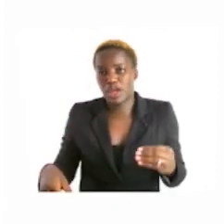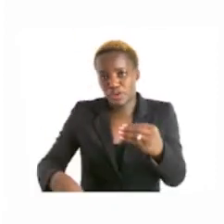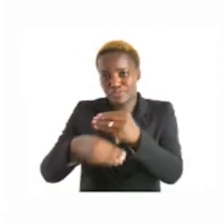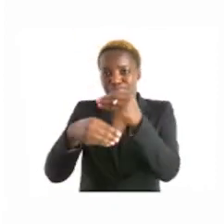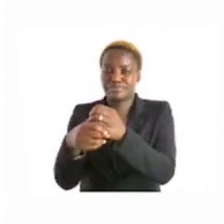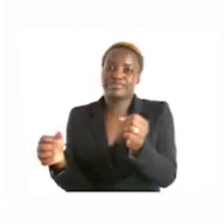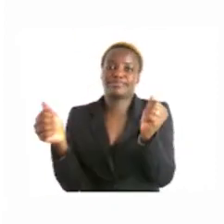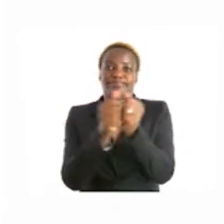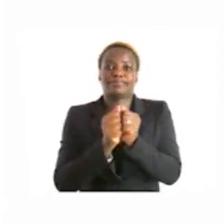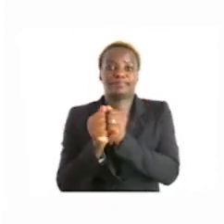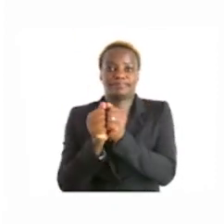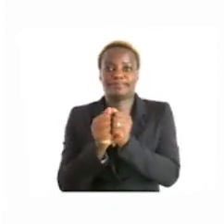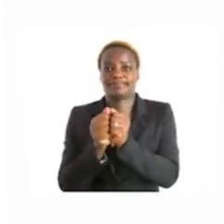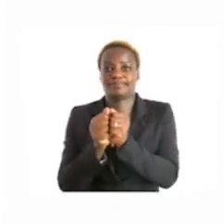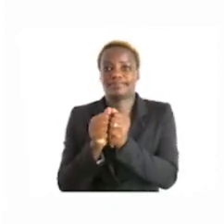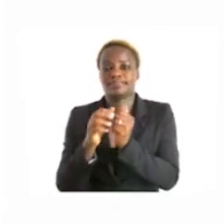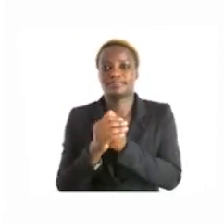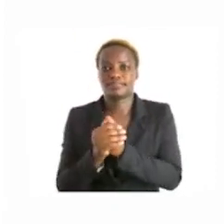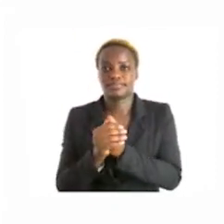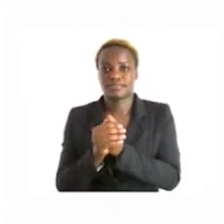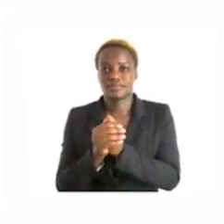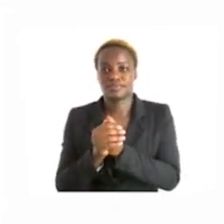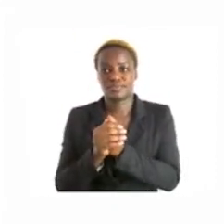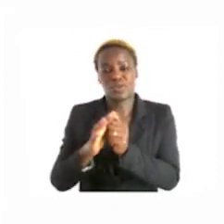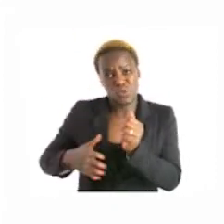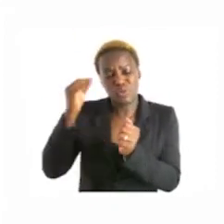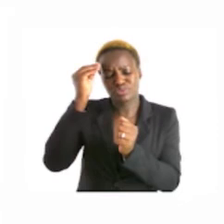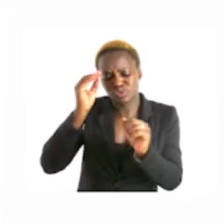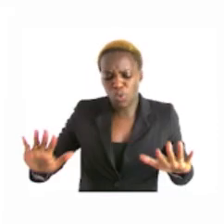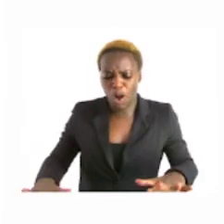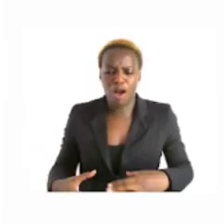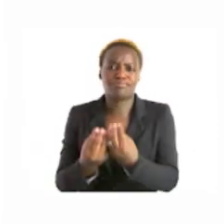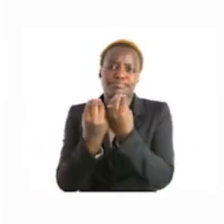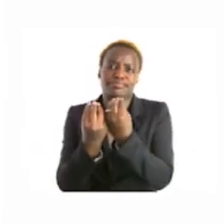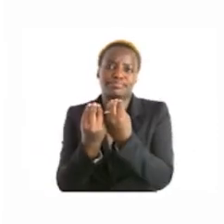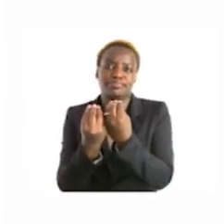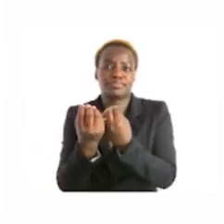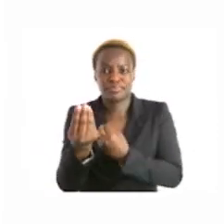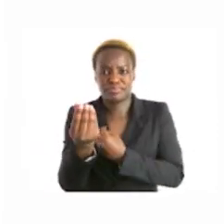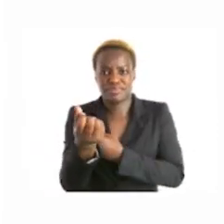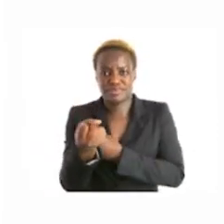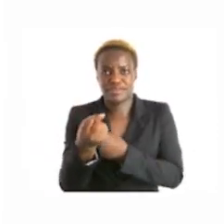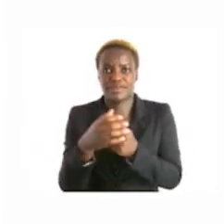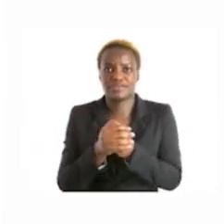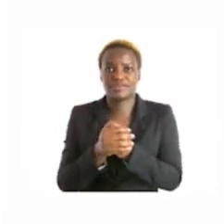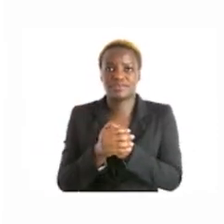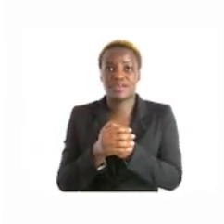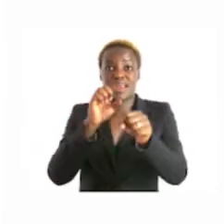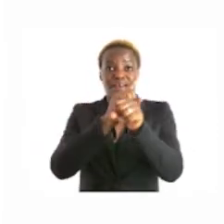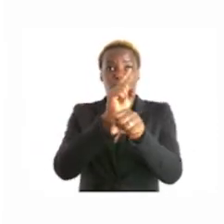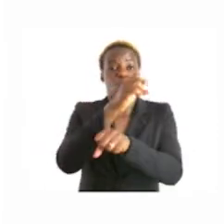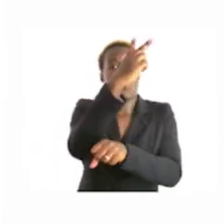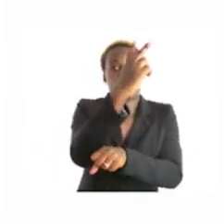want to see the total amount of money that you have. The first one will be 25 Namibian